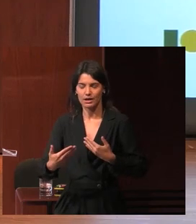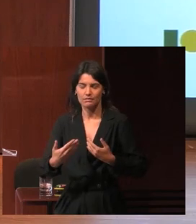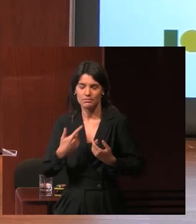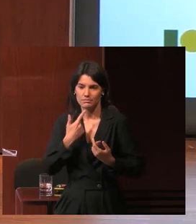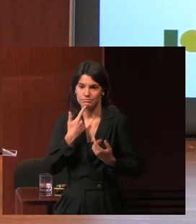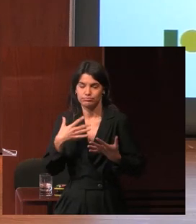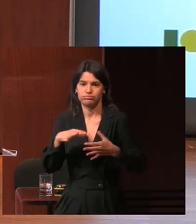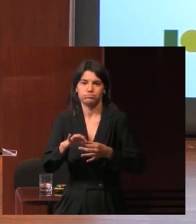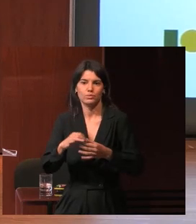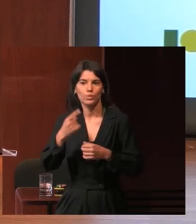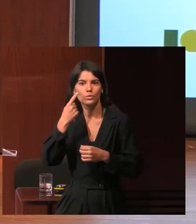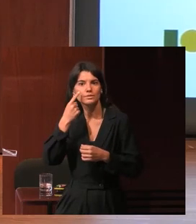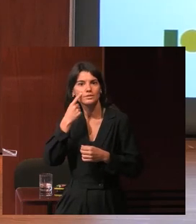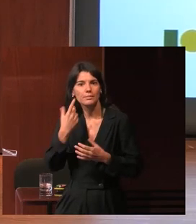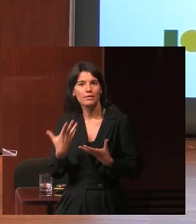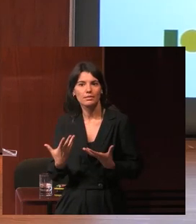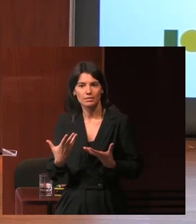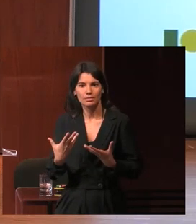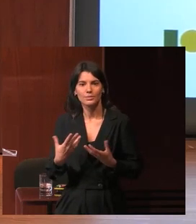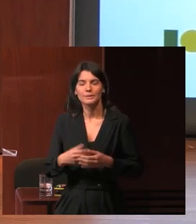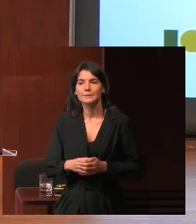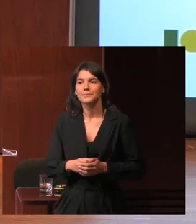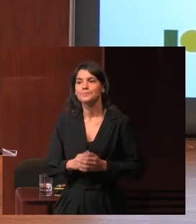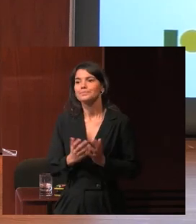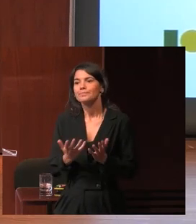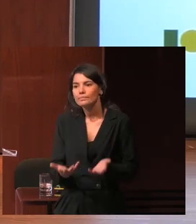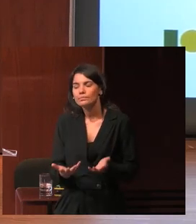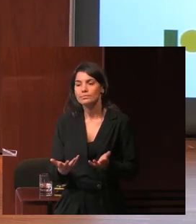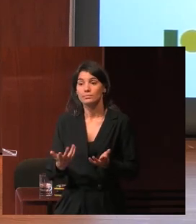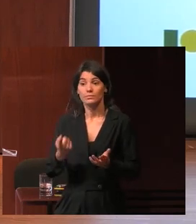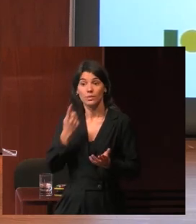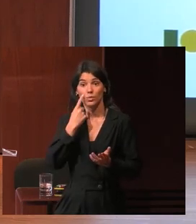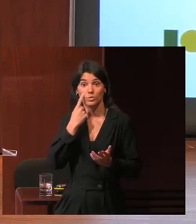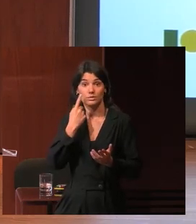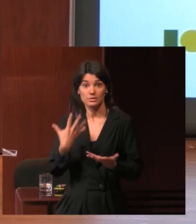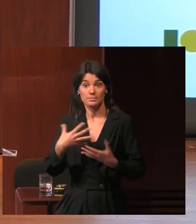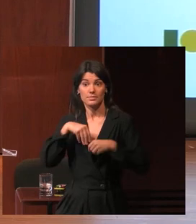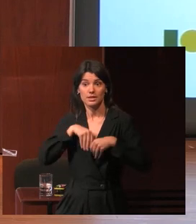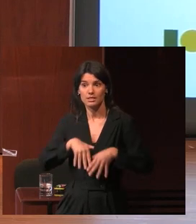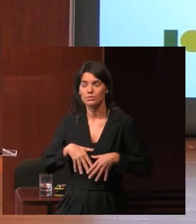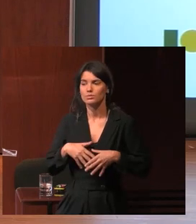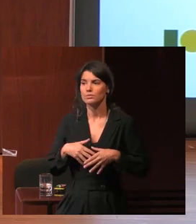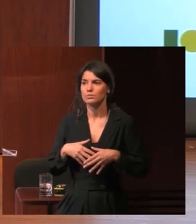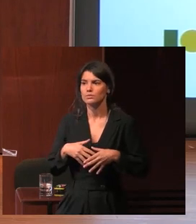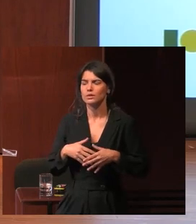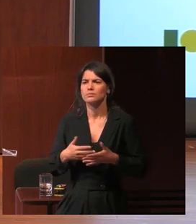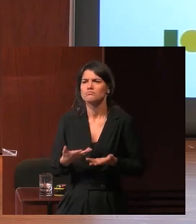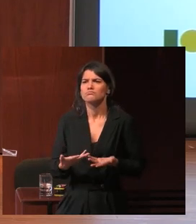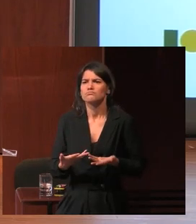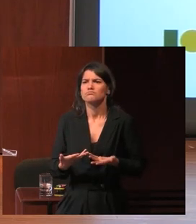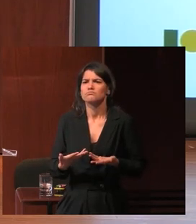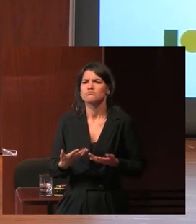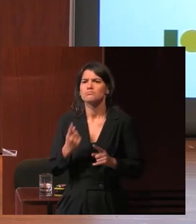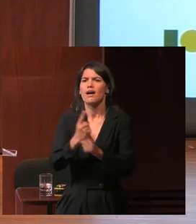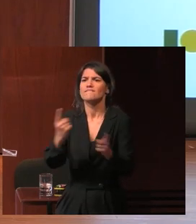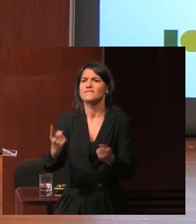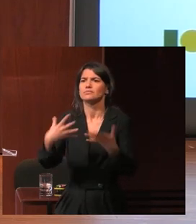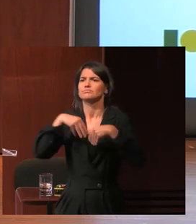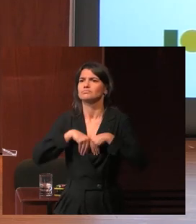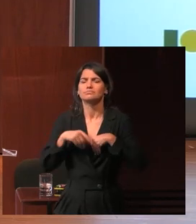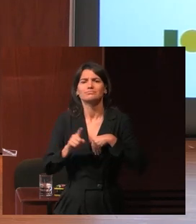therefore, and knowledge is nothing which is static. Knowledge is something which is dynamic,